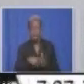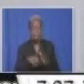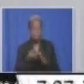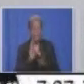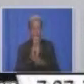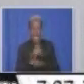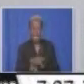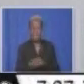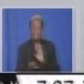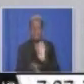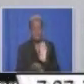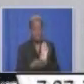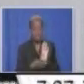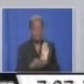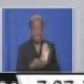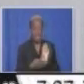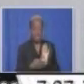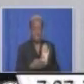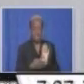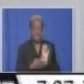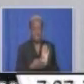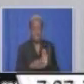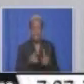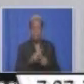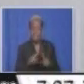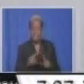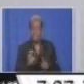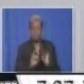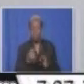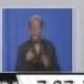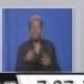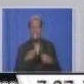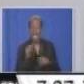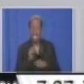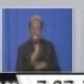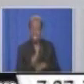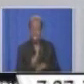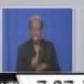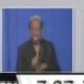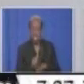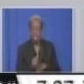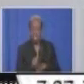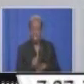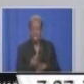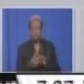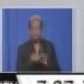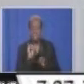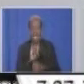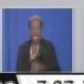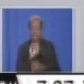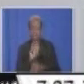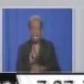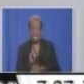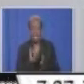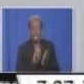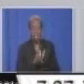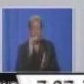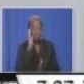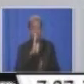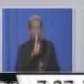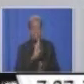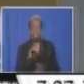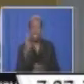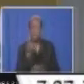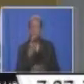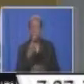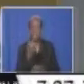have an overt allergy to one of the medications or one of the components of the IV, that would be the only thing that we're